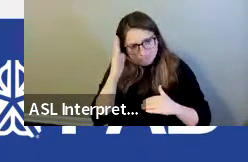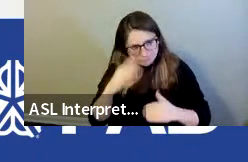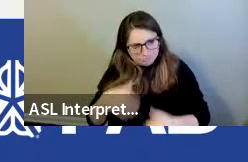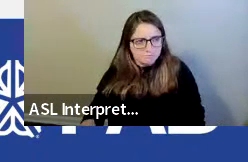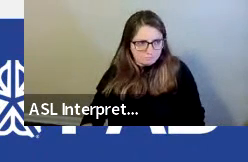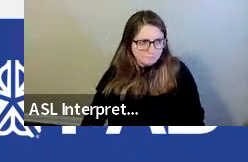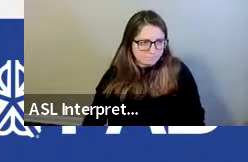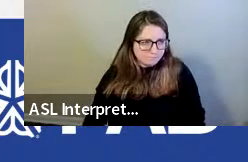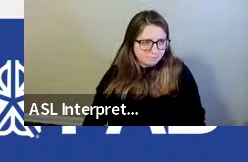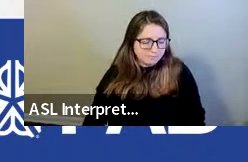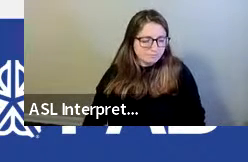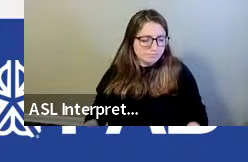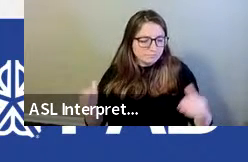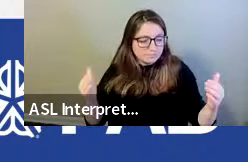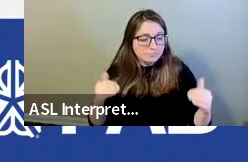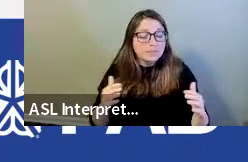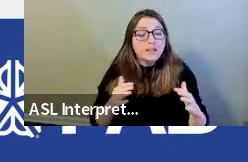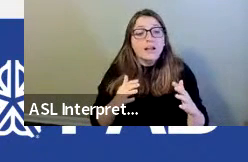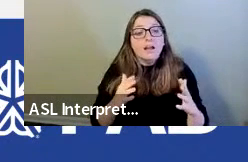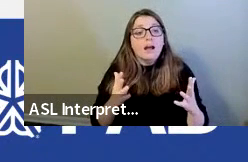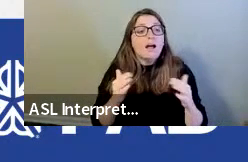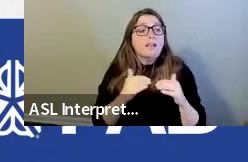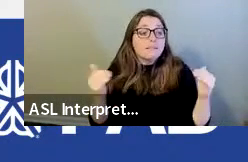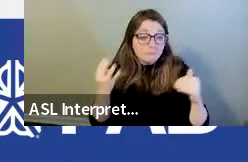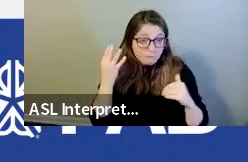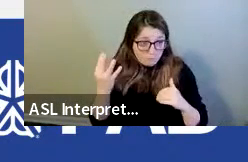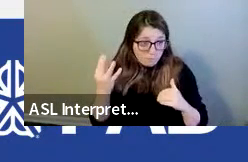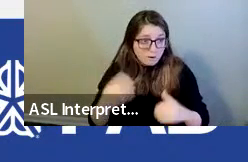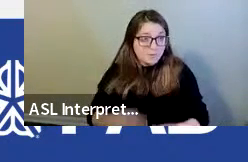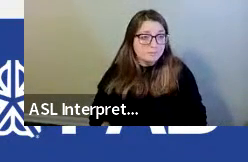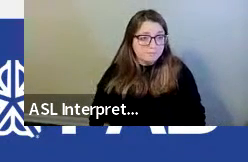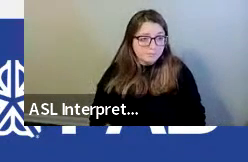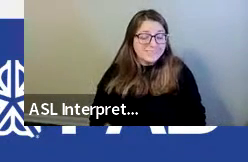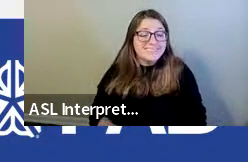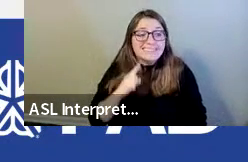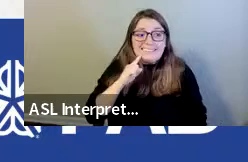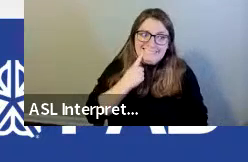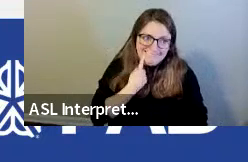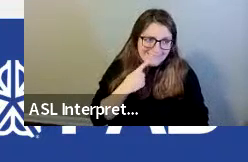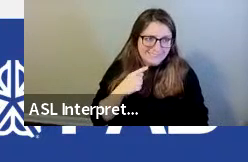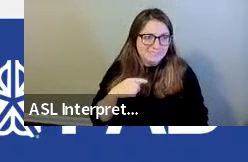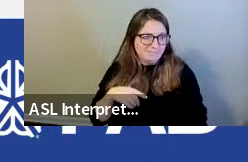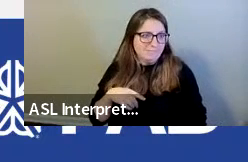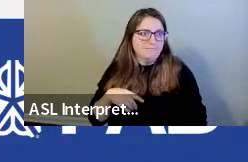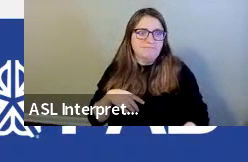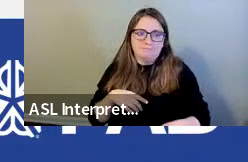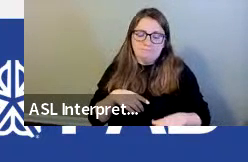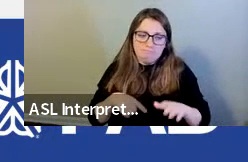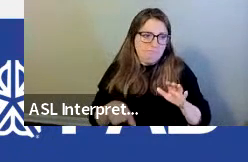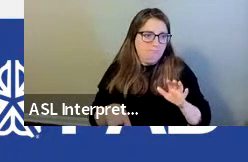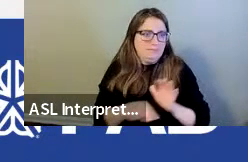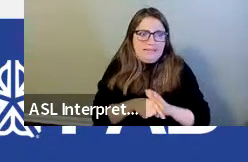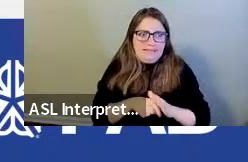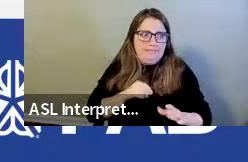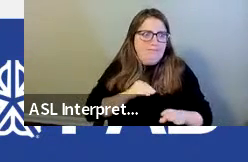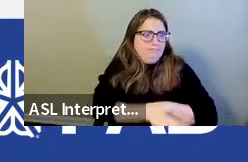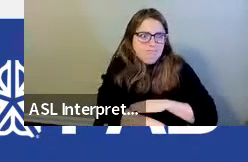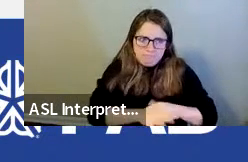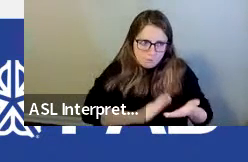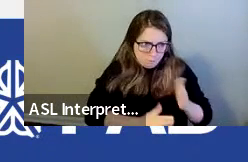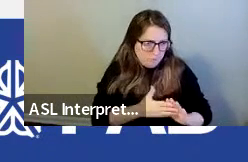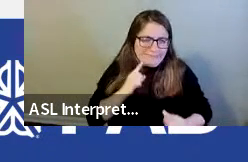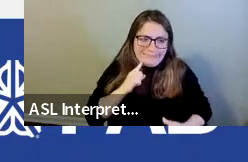So for a level 4 misconduct, significantly impacting the community or department image, resulting in a presumptive outcome of